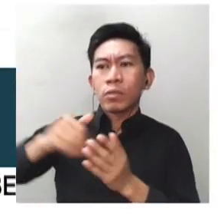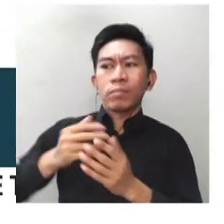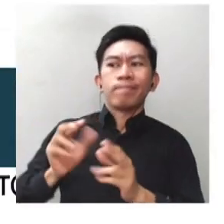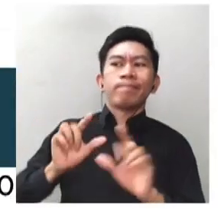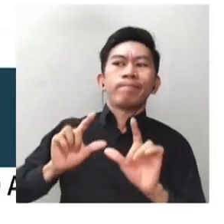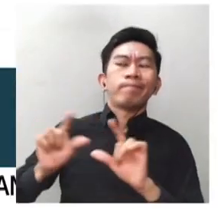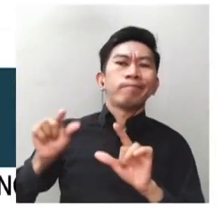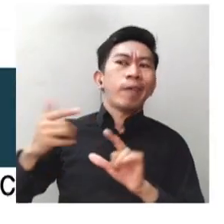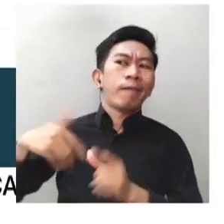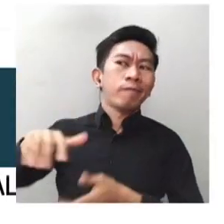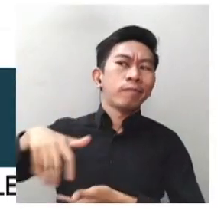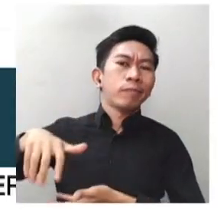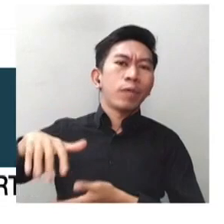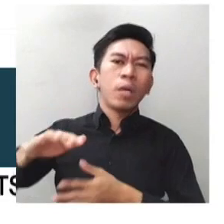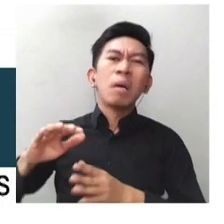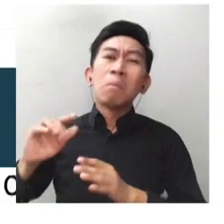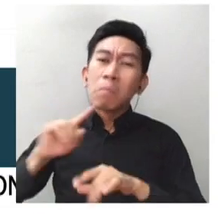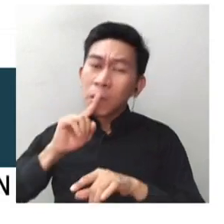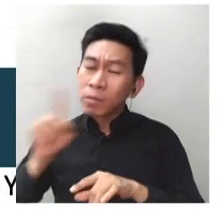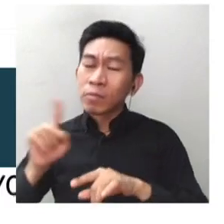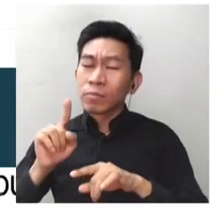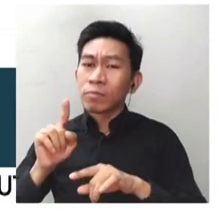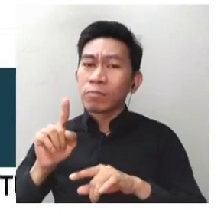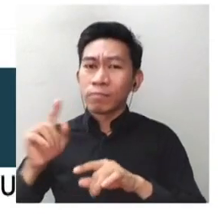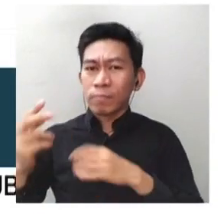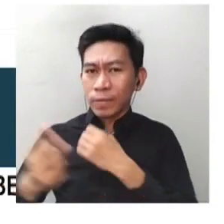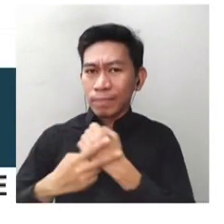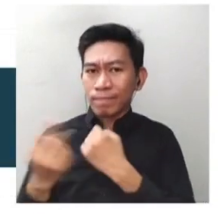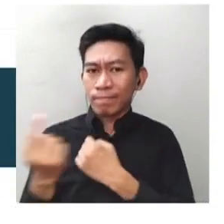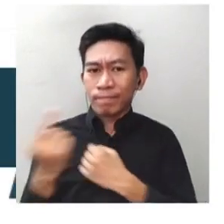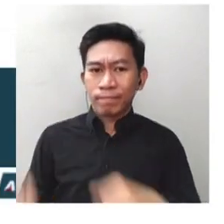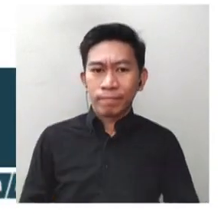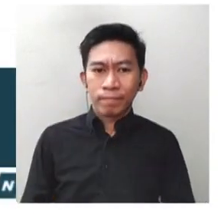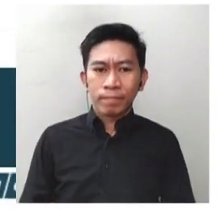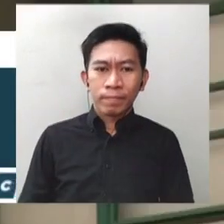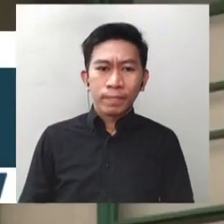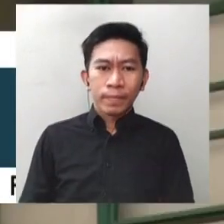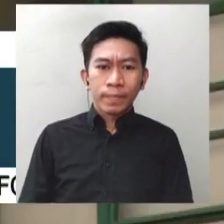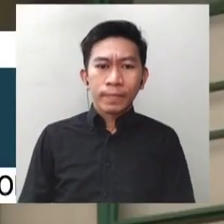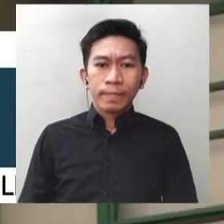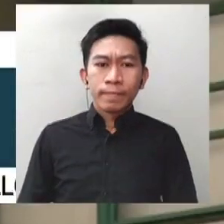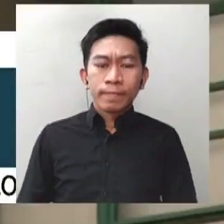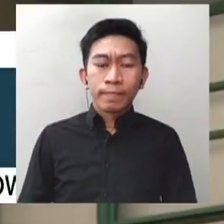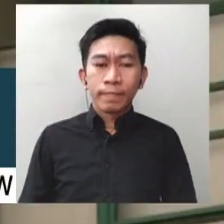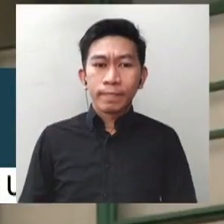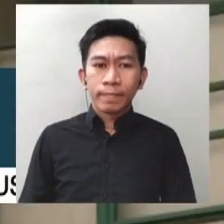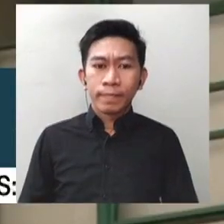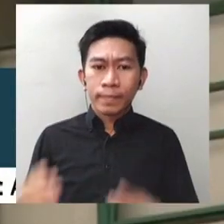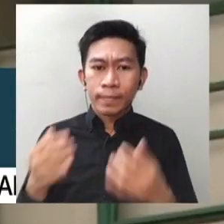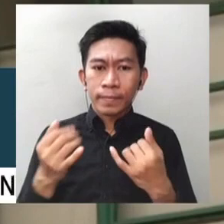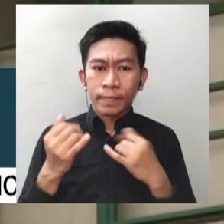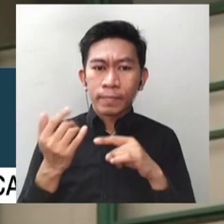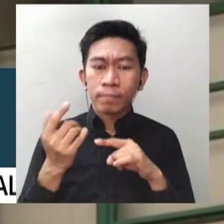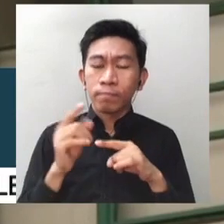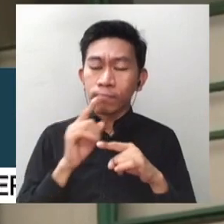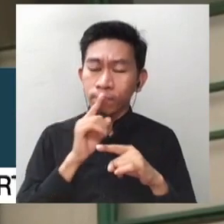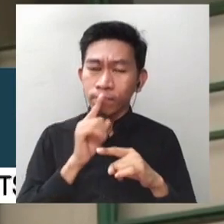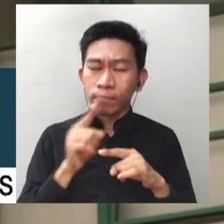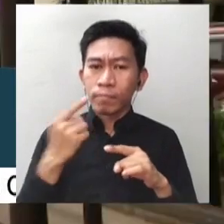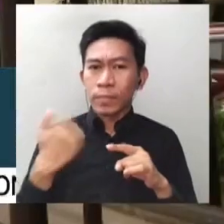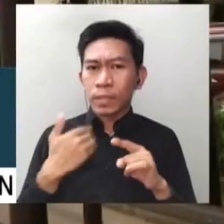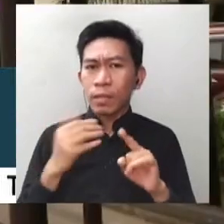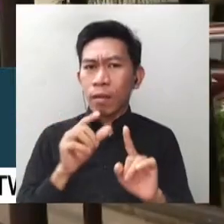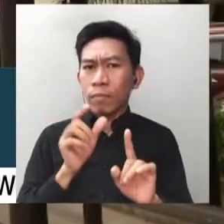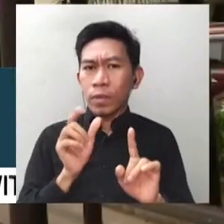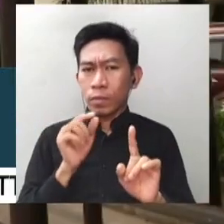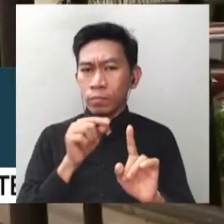not able to give it the amount of time that really it demands. And in fact, I've always called agriculture the backbone of our